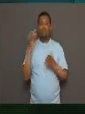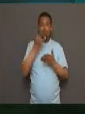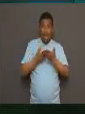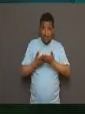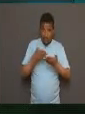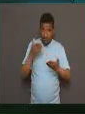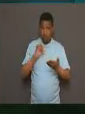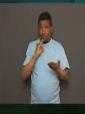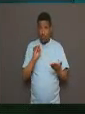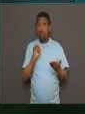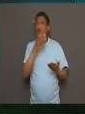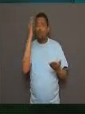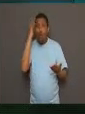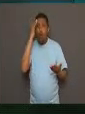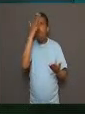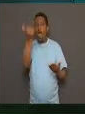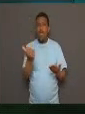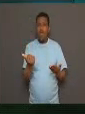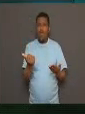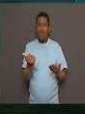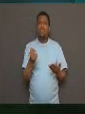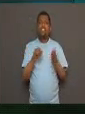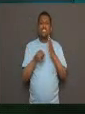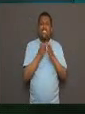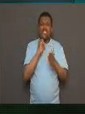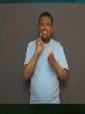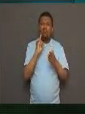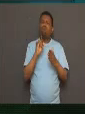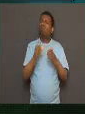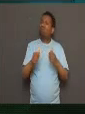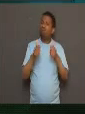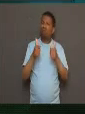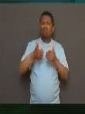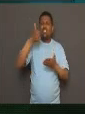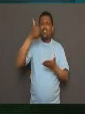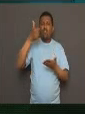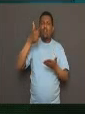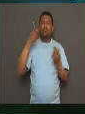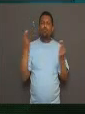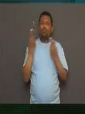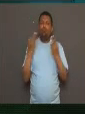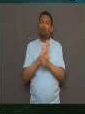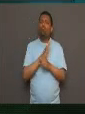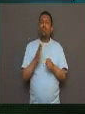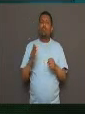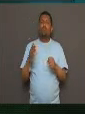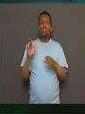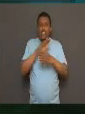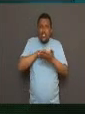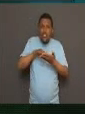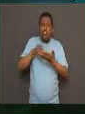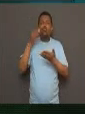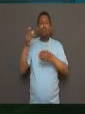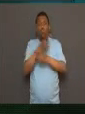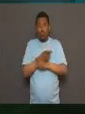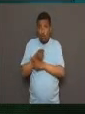is, and you know why it is significant and useful to the study